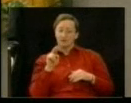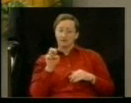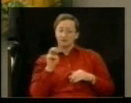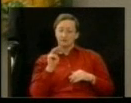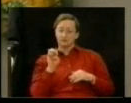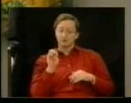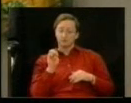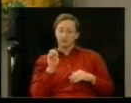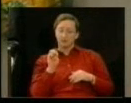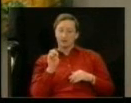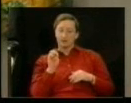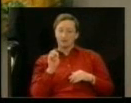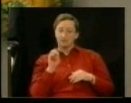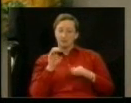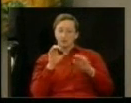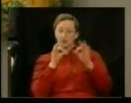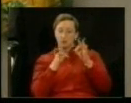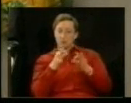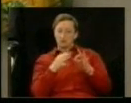general election? Or